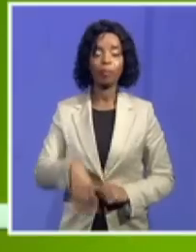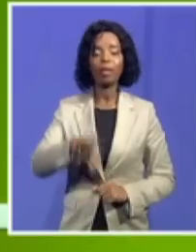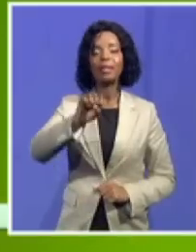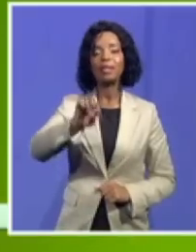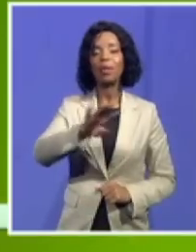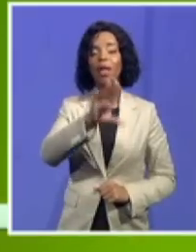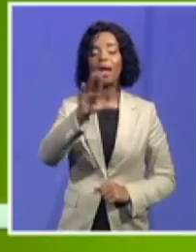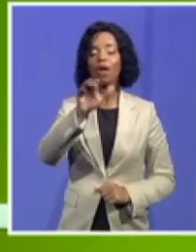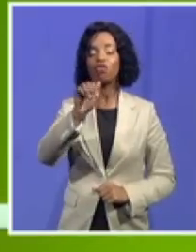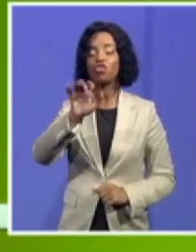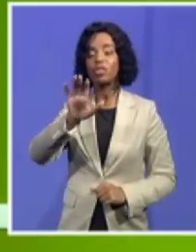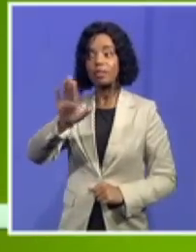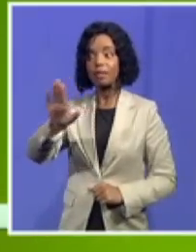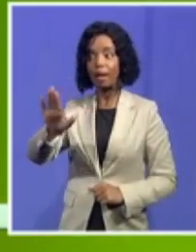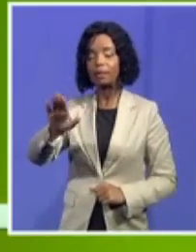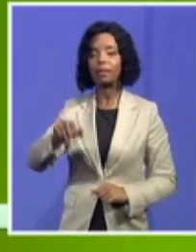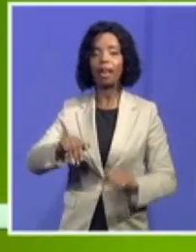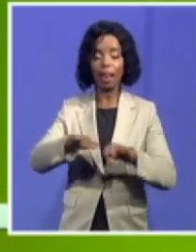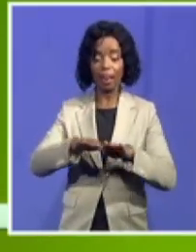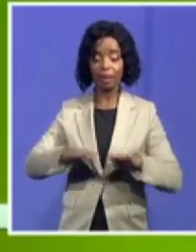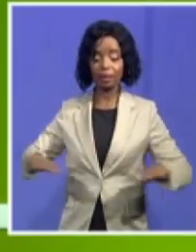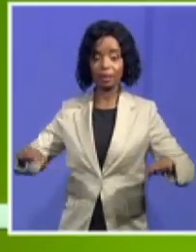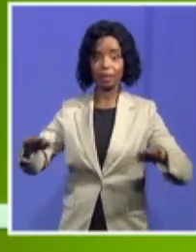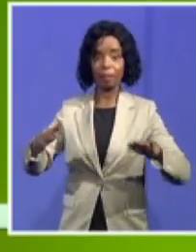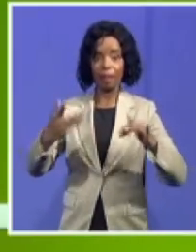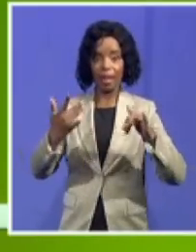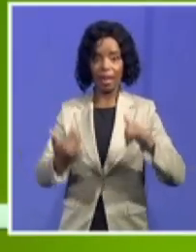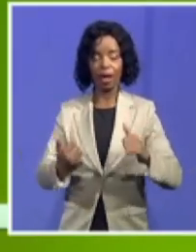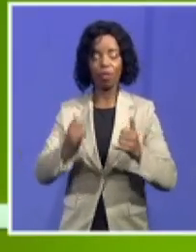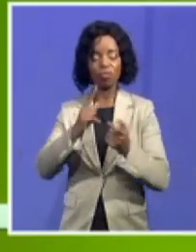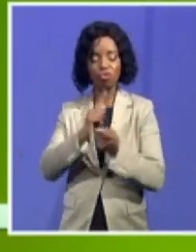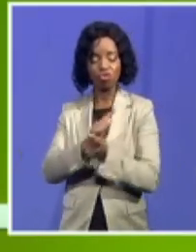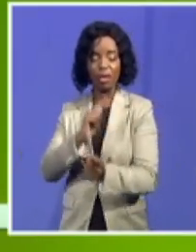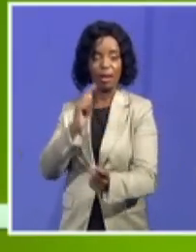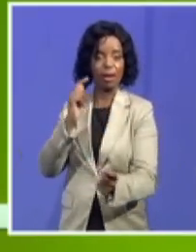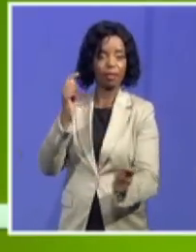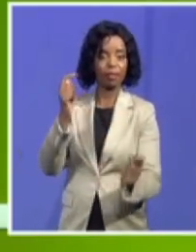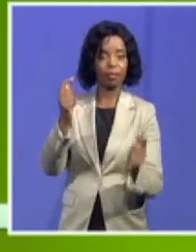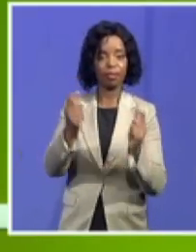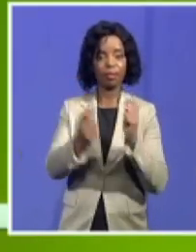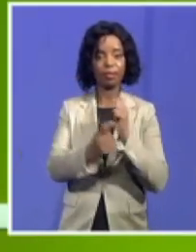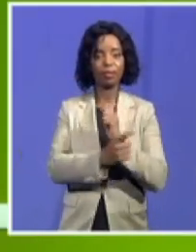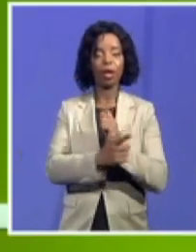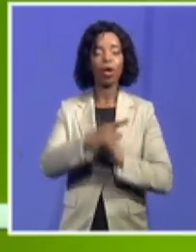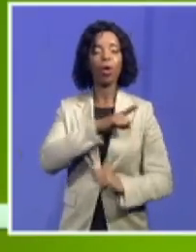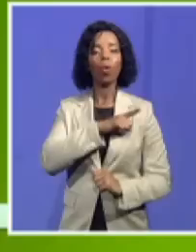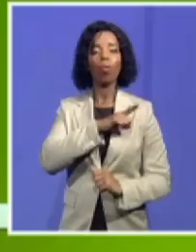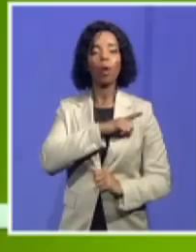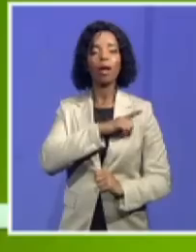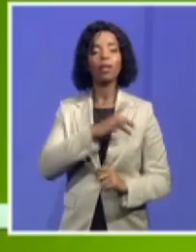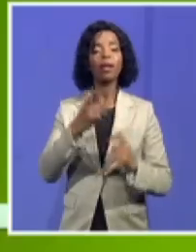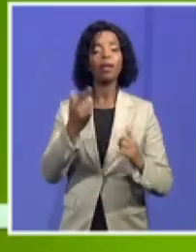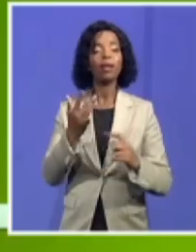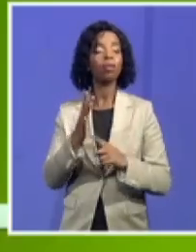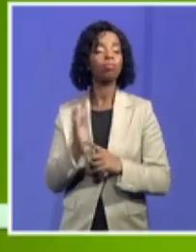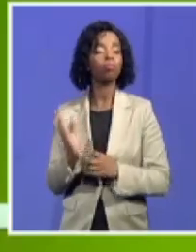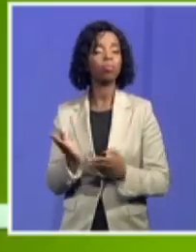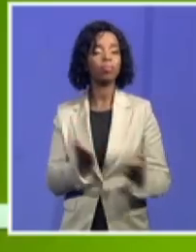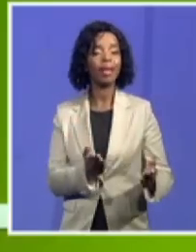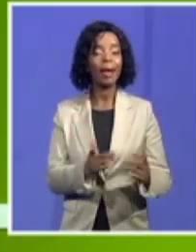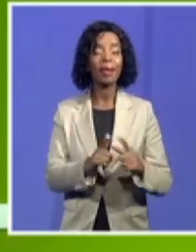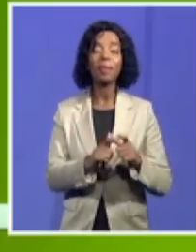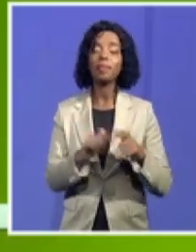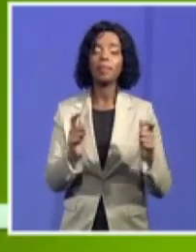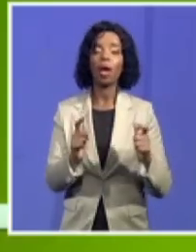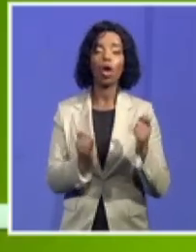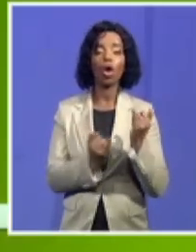is being fundamentally transformed to introduce greater competition,